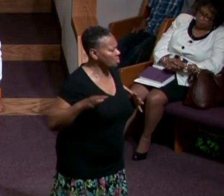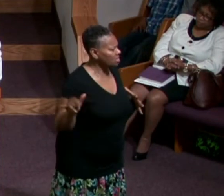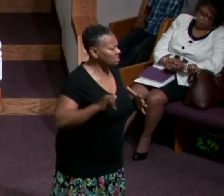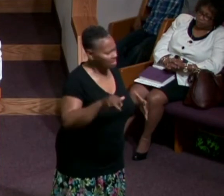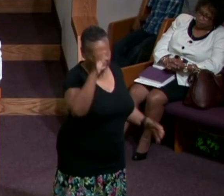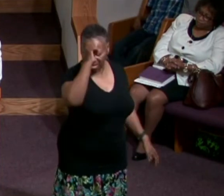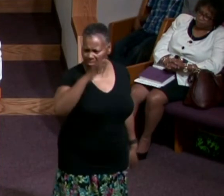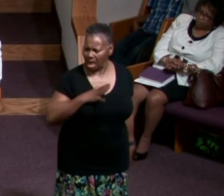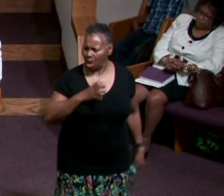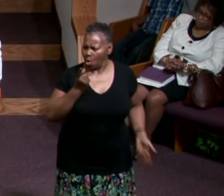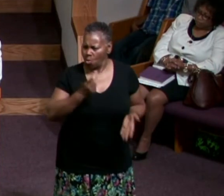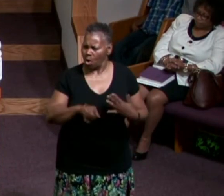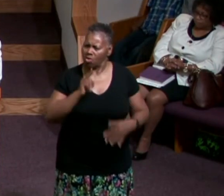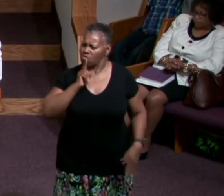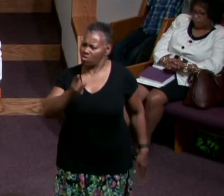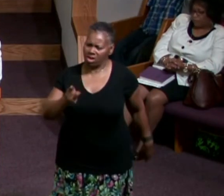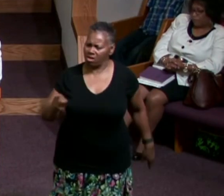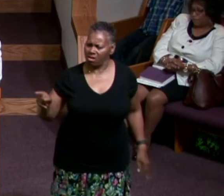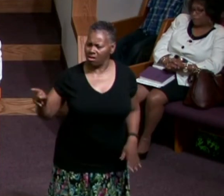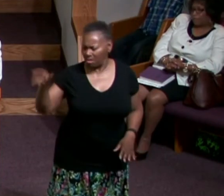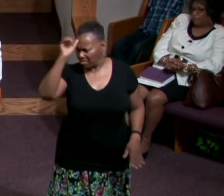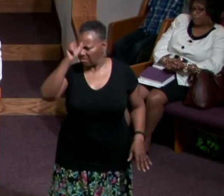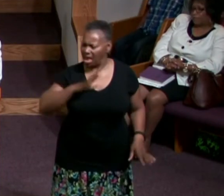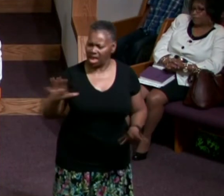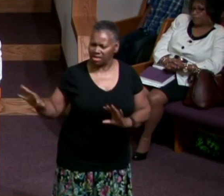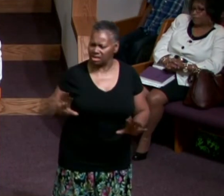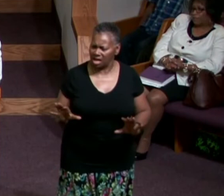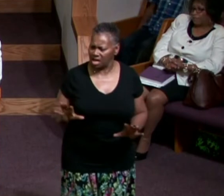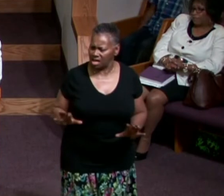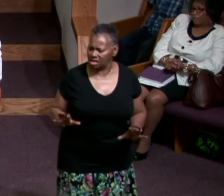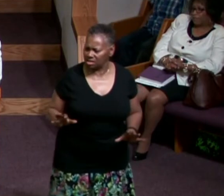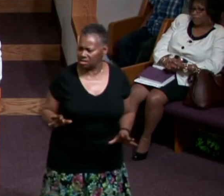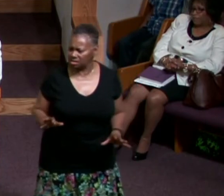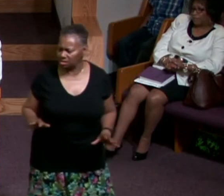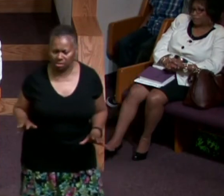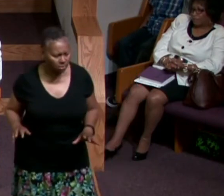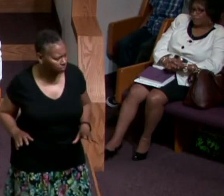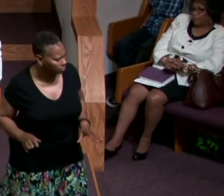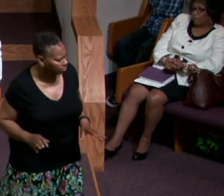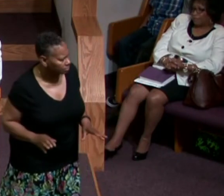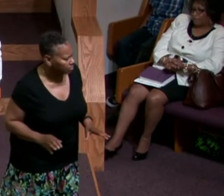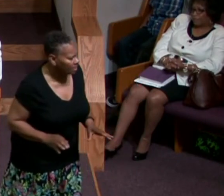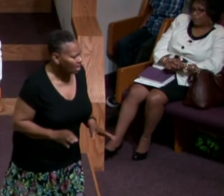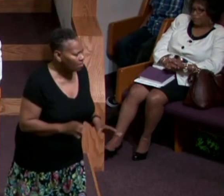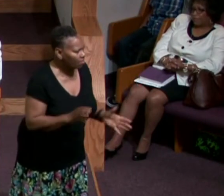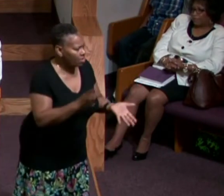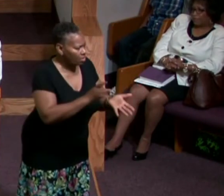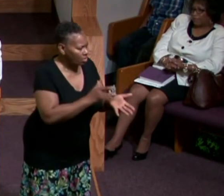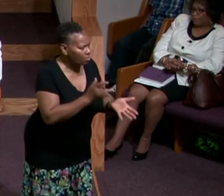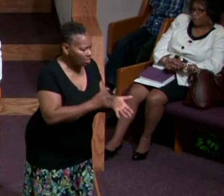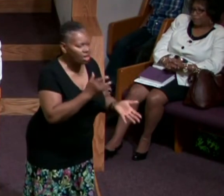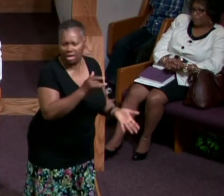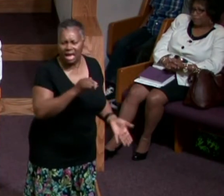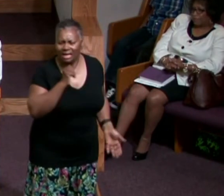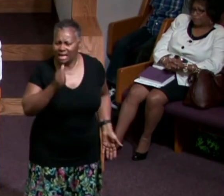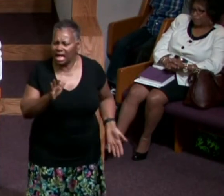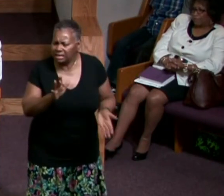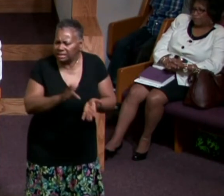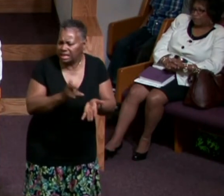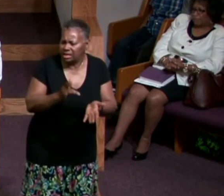real man go to work. He ain't sitting around trying to sponge off no woman, talking about his heart out here for a pimp. No, it